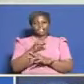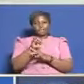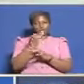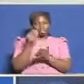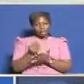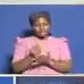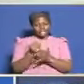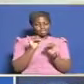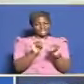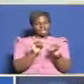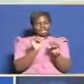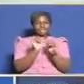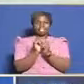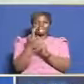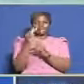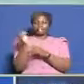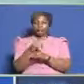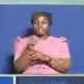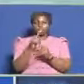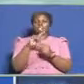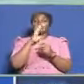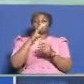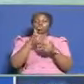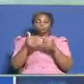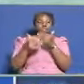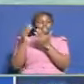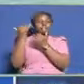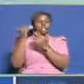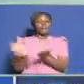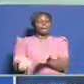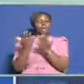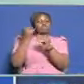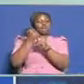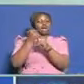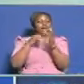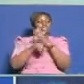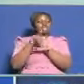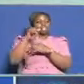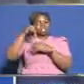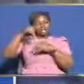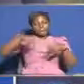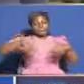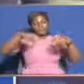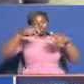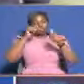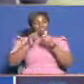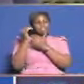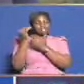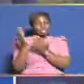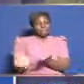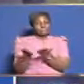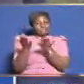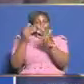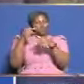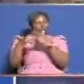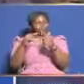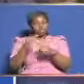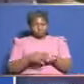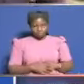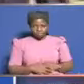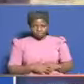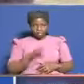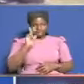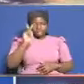to be constructed, which is expected to improve operations at the port, which is undergoing a major upgrade. Kenya Ports Authority Acting